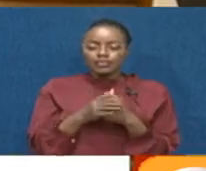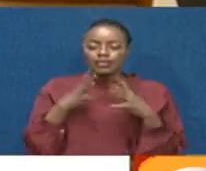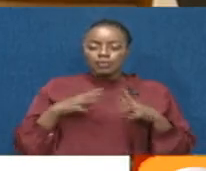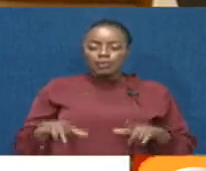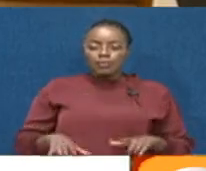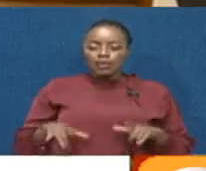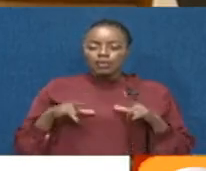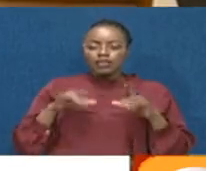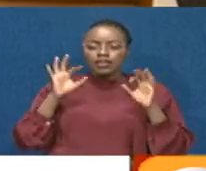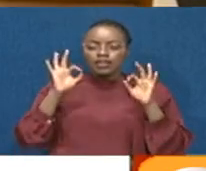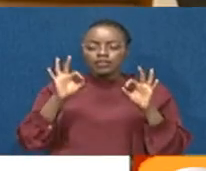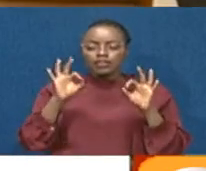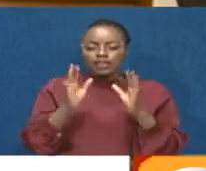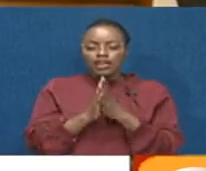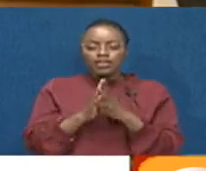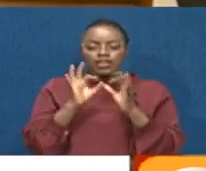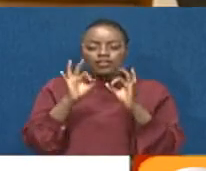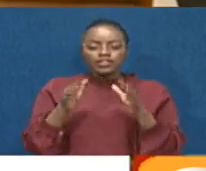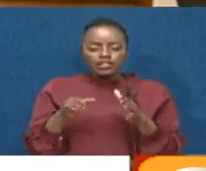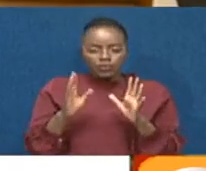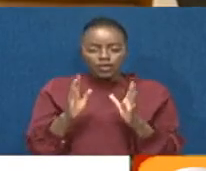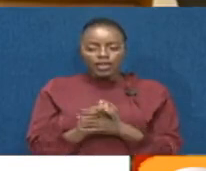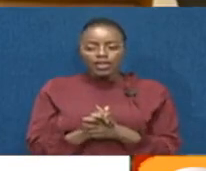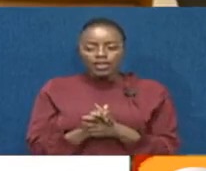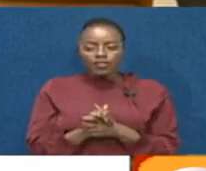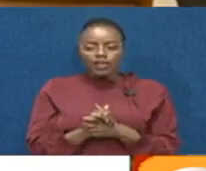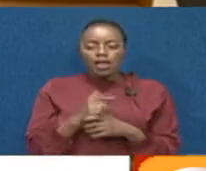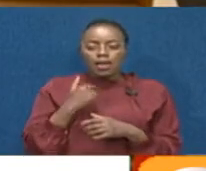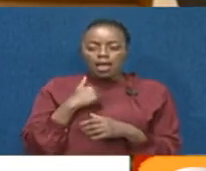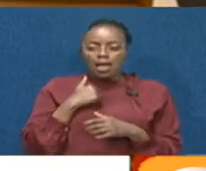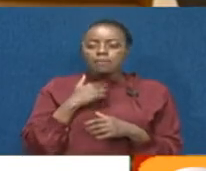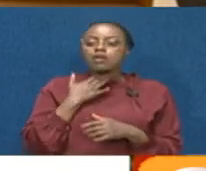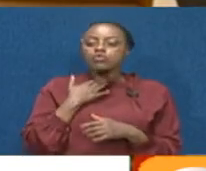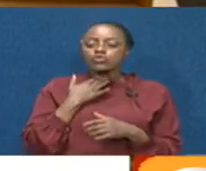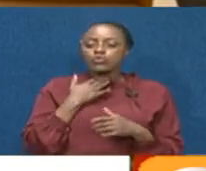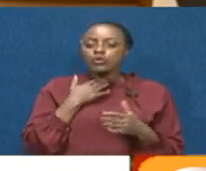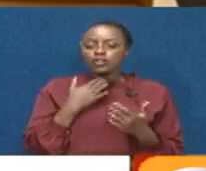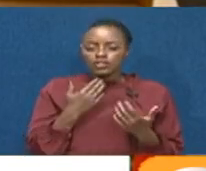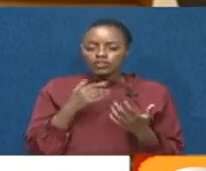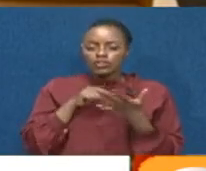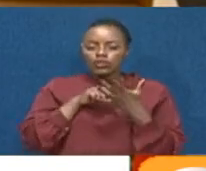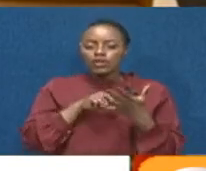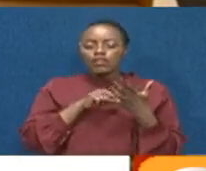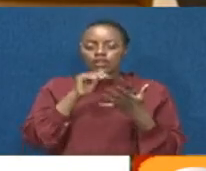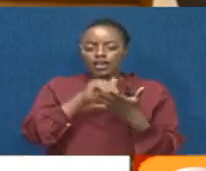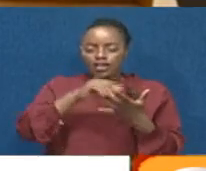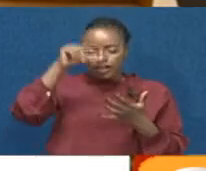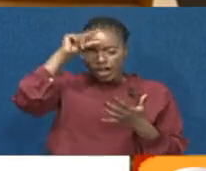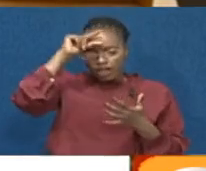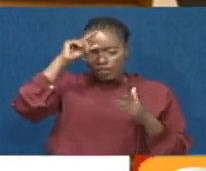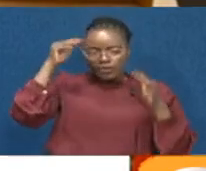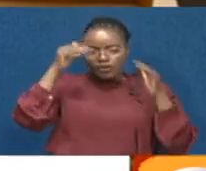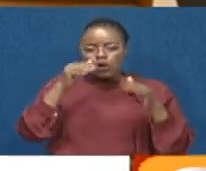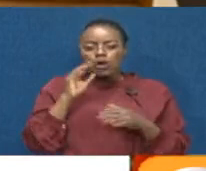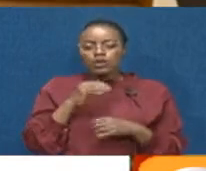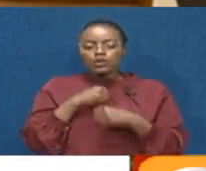inhabitants in an effective and efficient manner. And I therefore want to re-emphasize our government's commitment